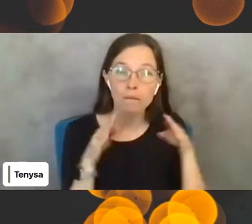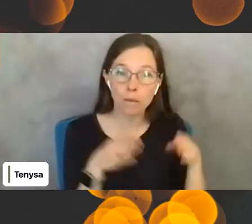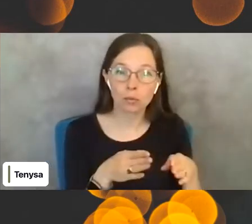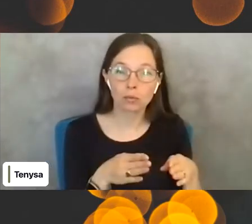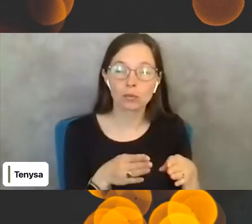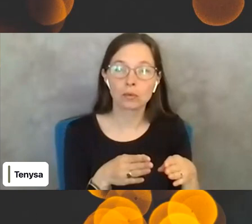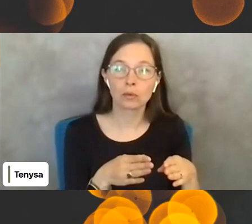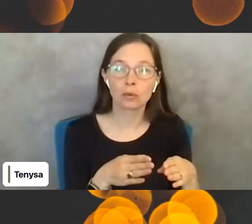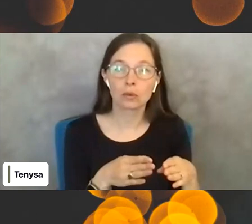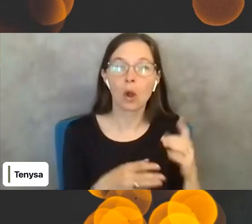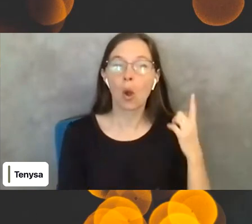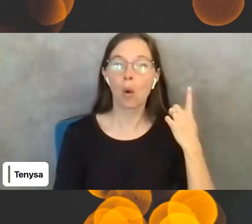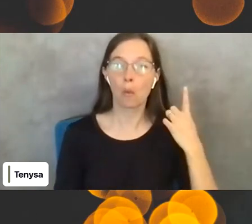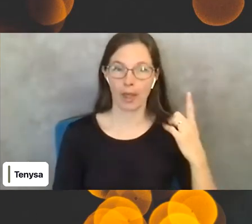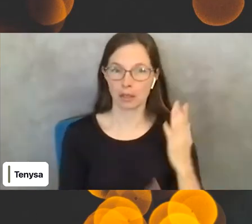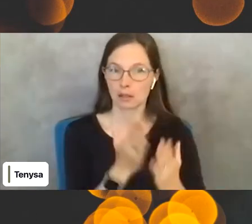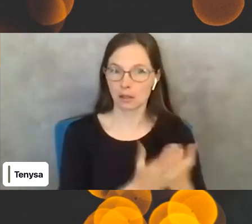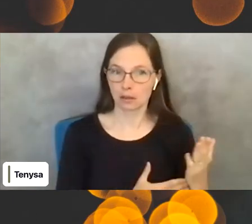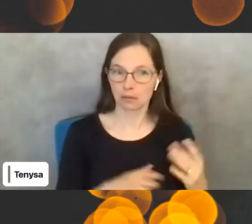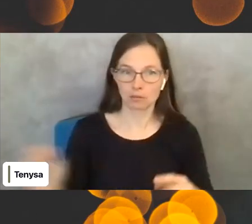one hand